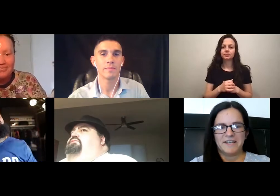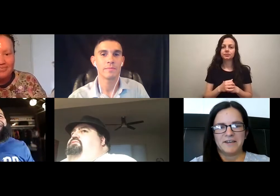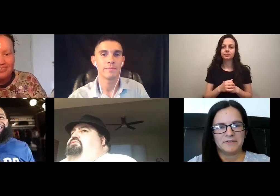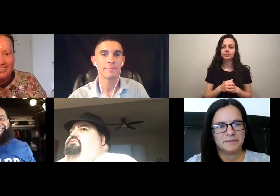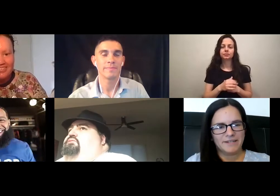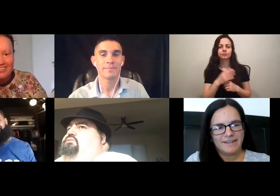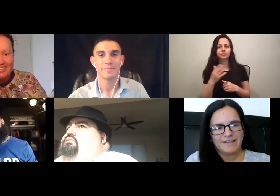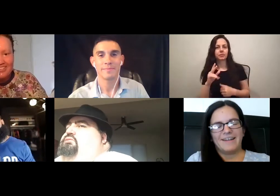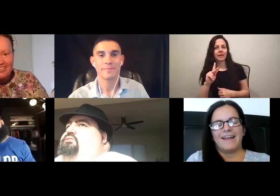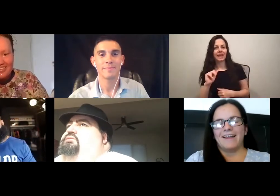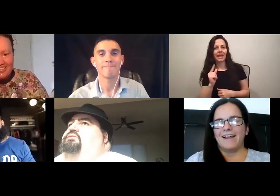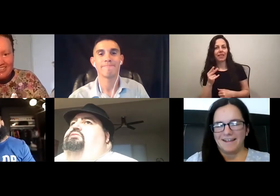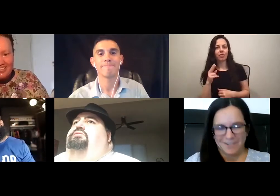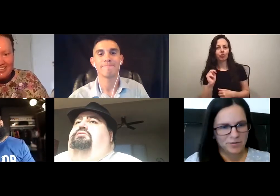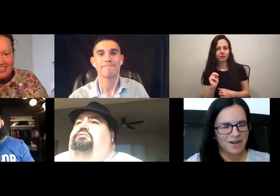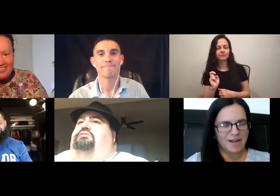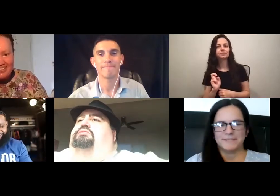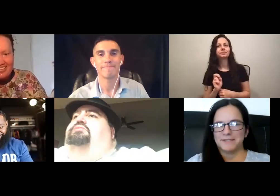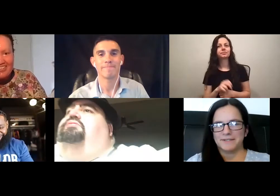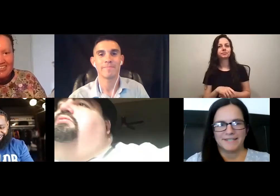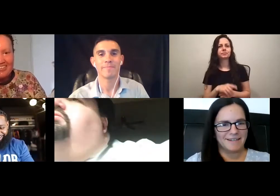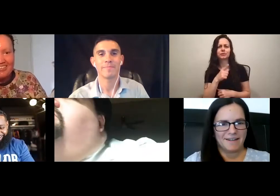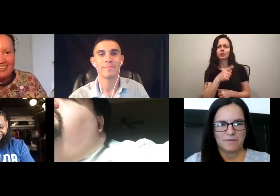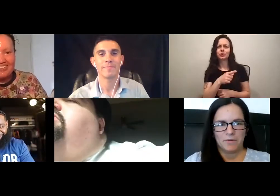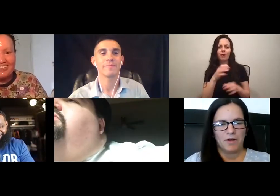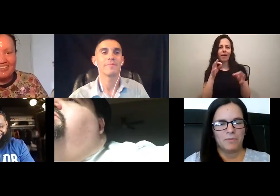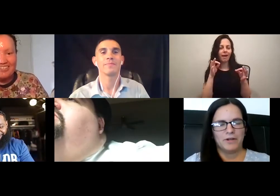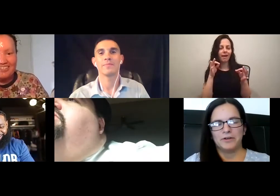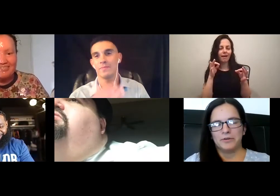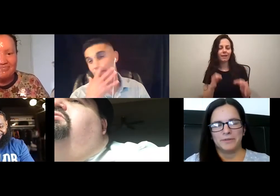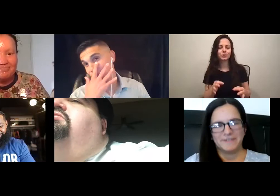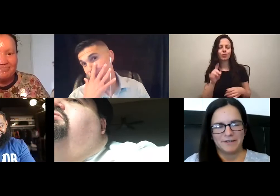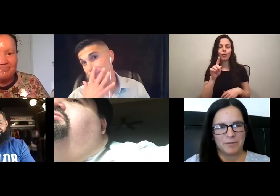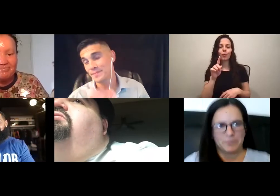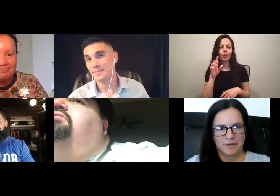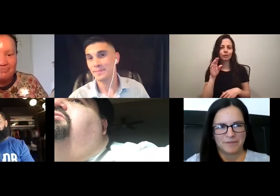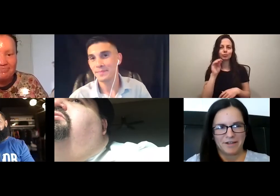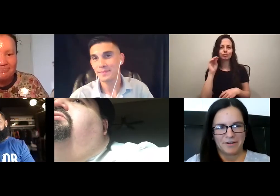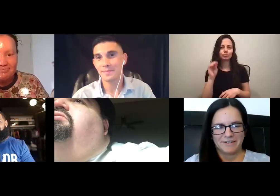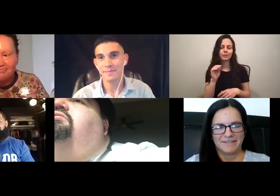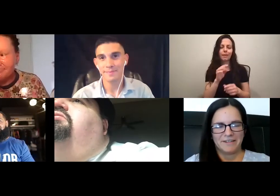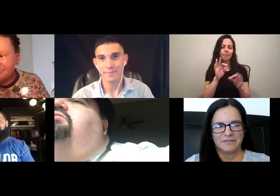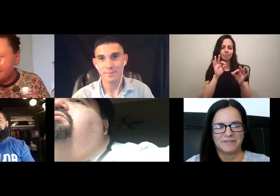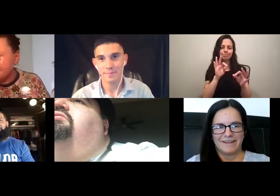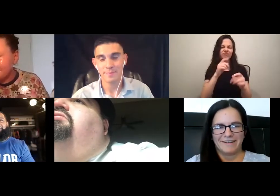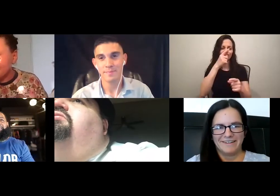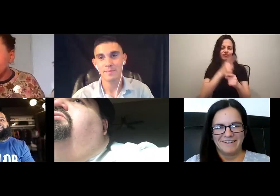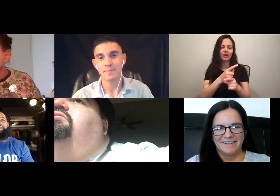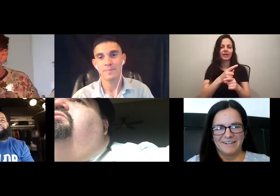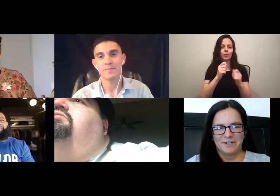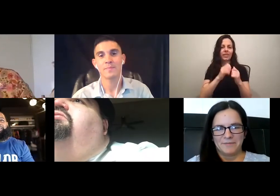This is Catherine speaking. You are absolutely 100% on point with that, Carly. Thank you for